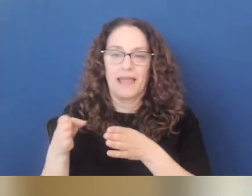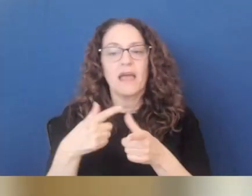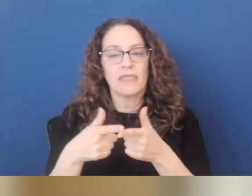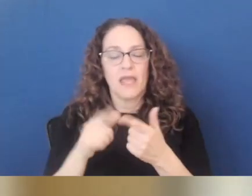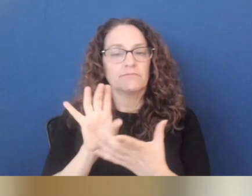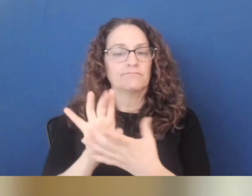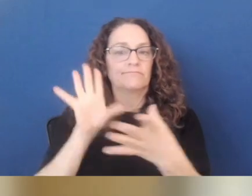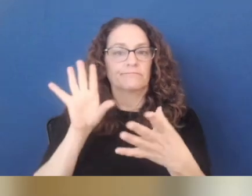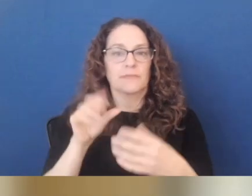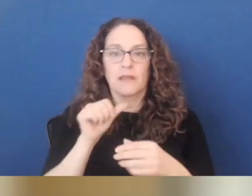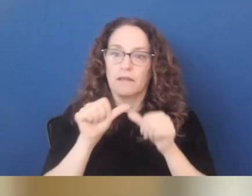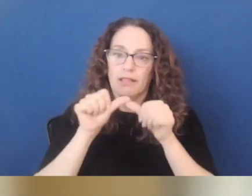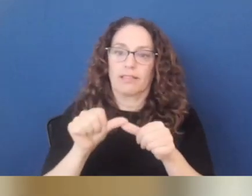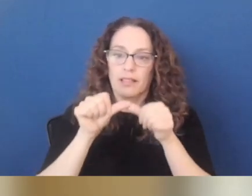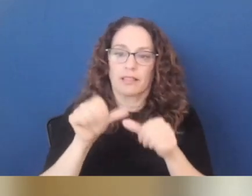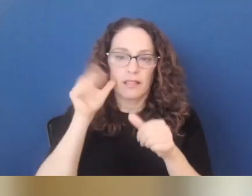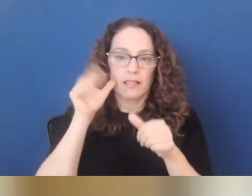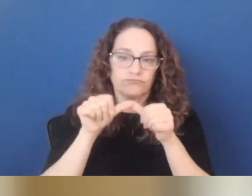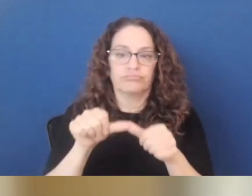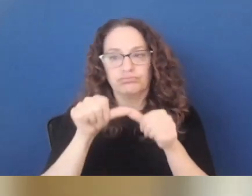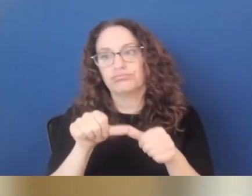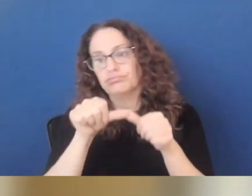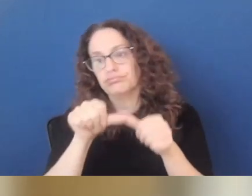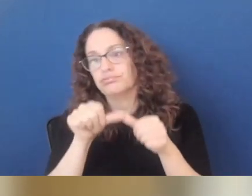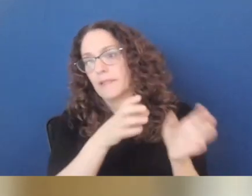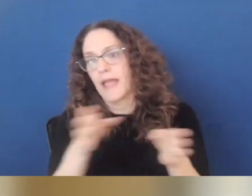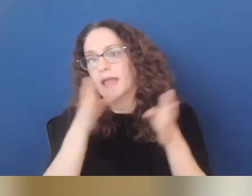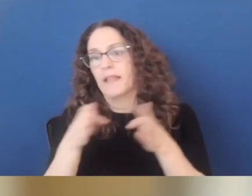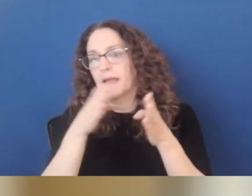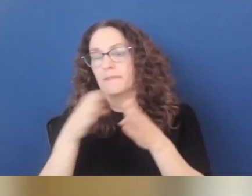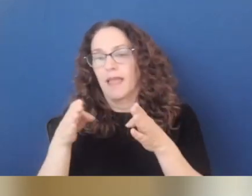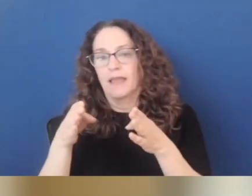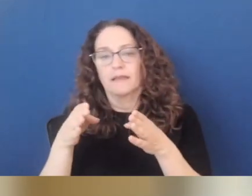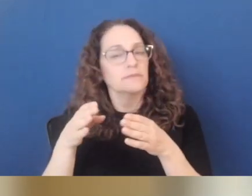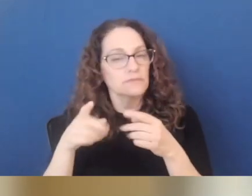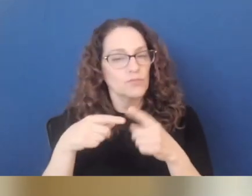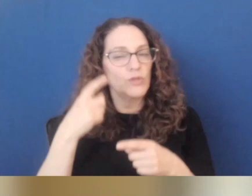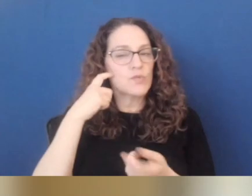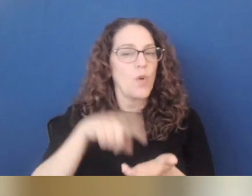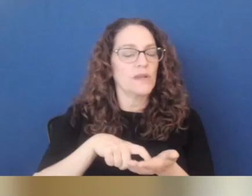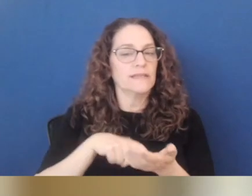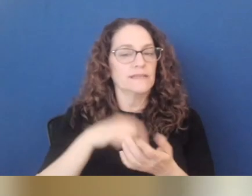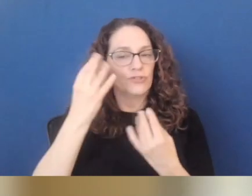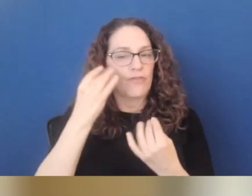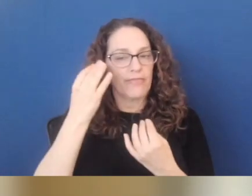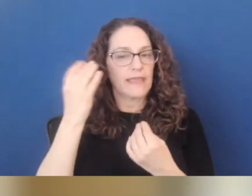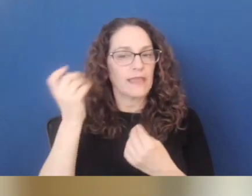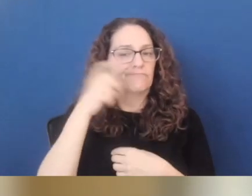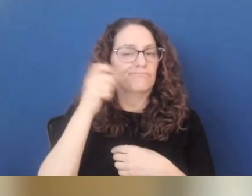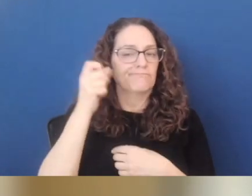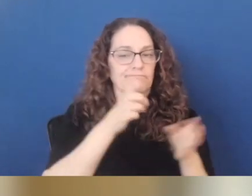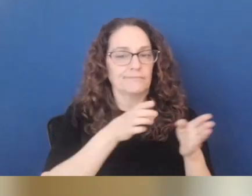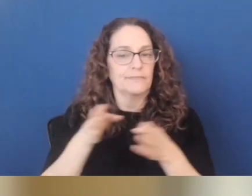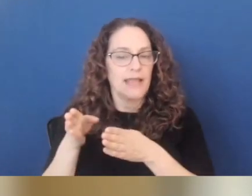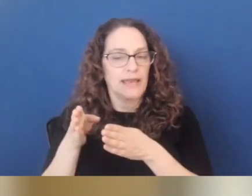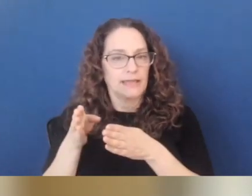then keep planning and then keep planning and then keep planning, you know, and when it goes on and on, then it's really clearly an obsession more than